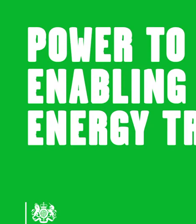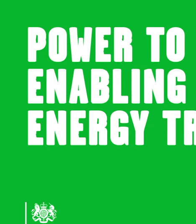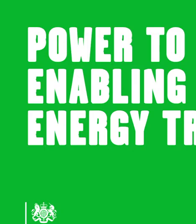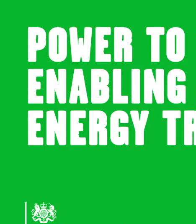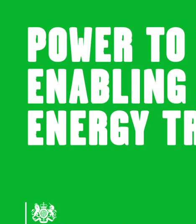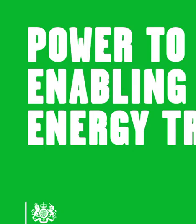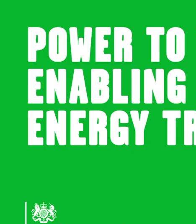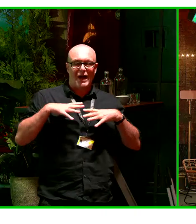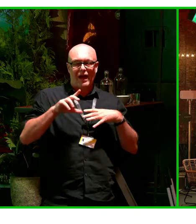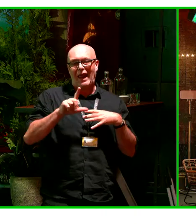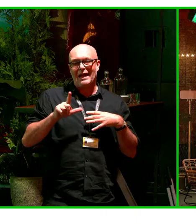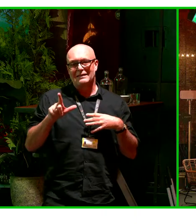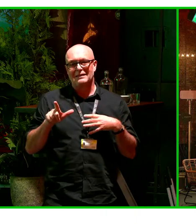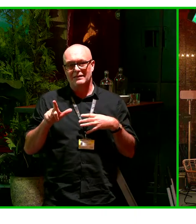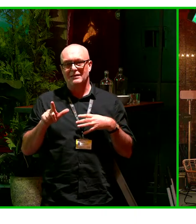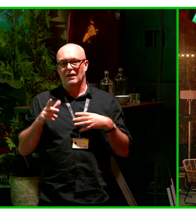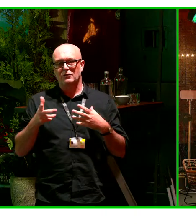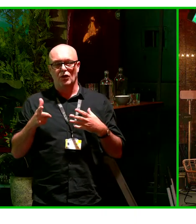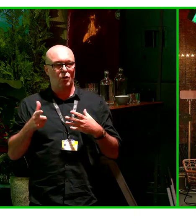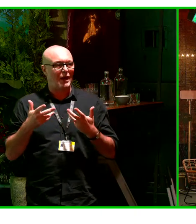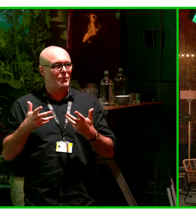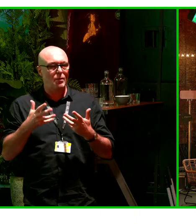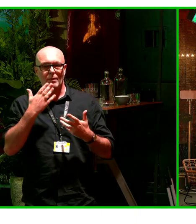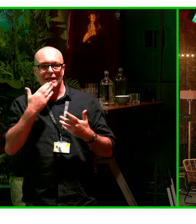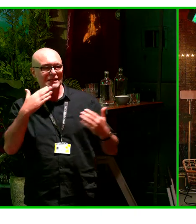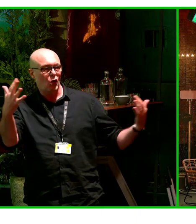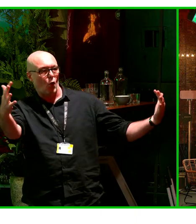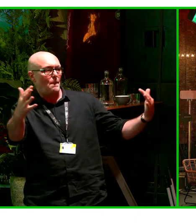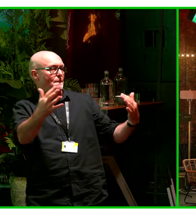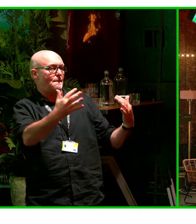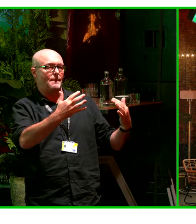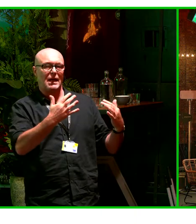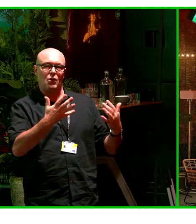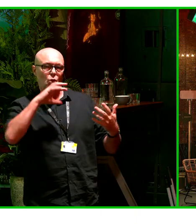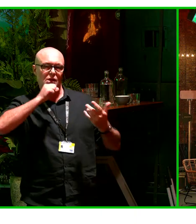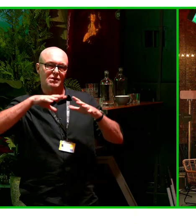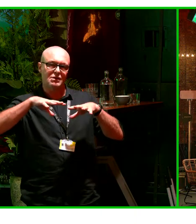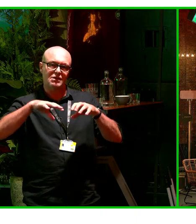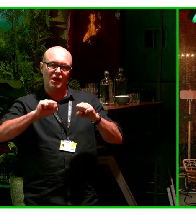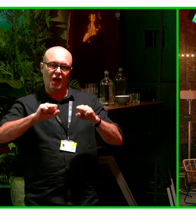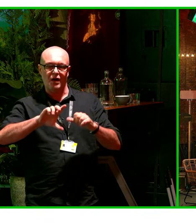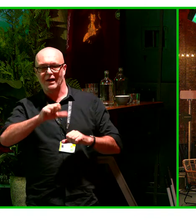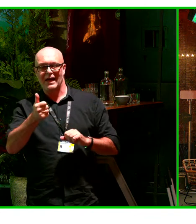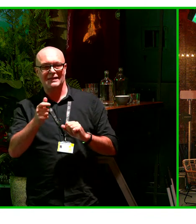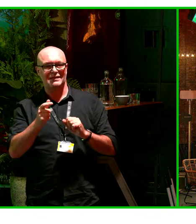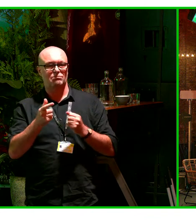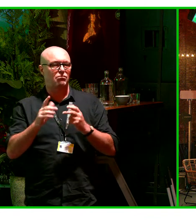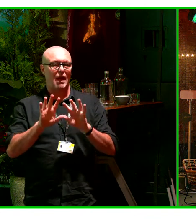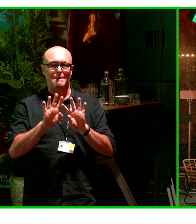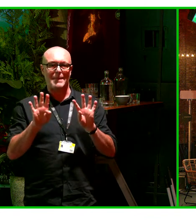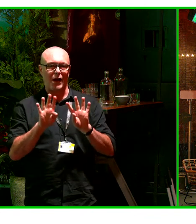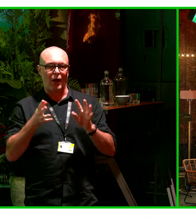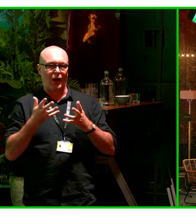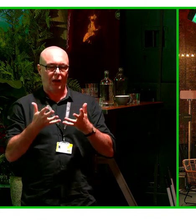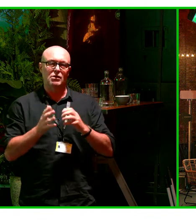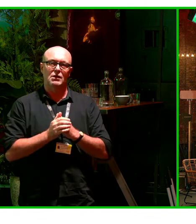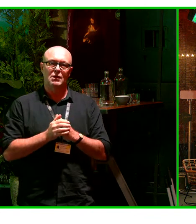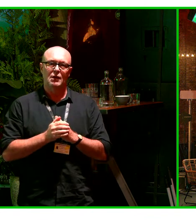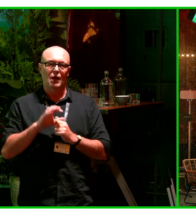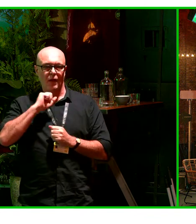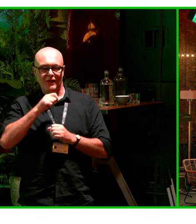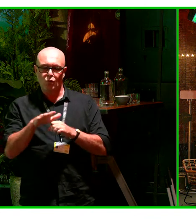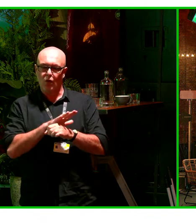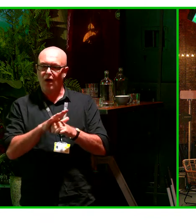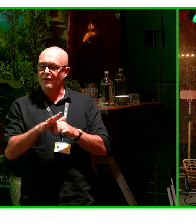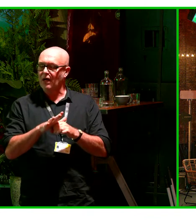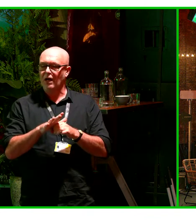later, opportunity to see the displays. But we're going to start our next panel session now. This features a series of